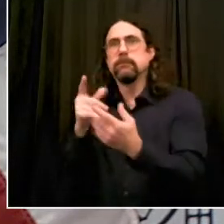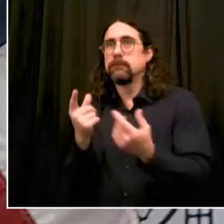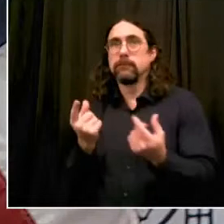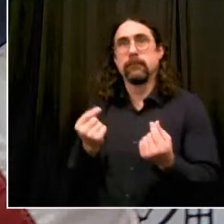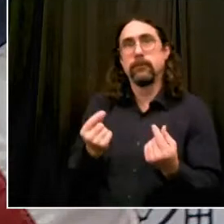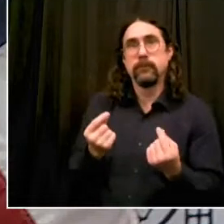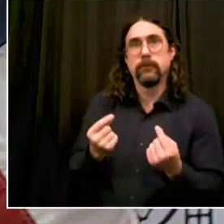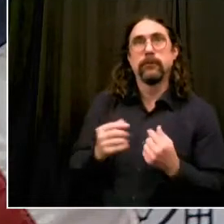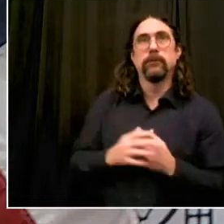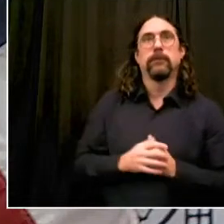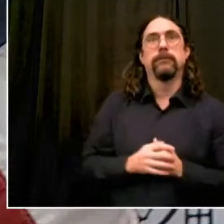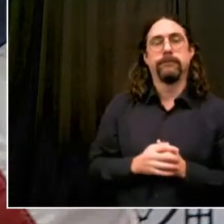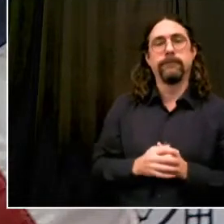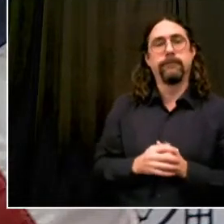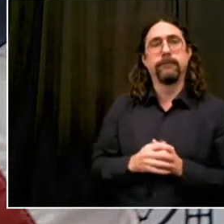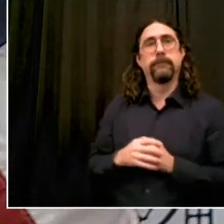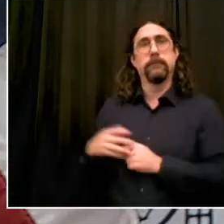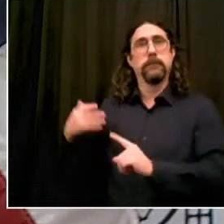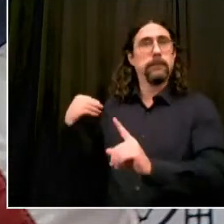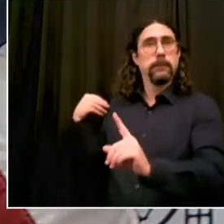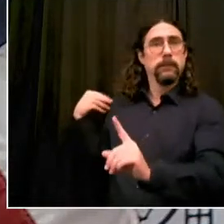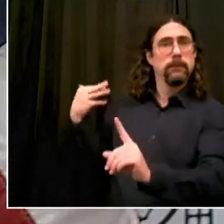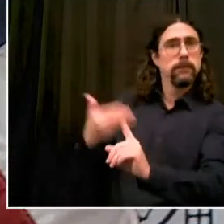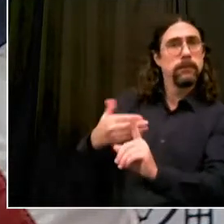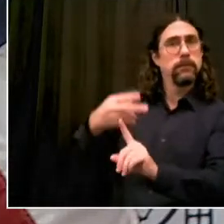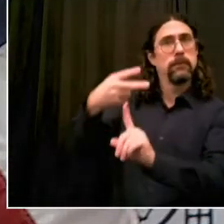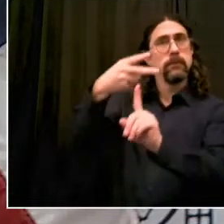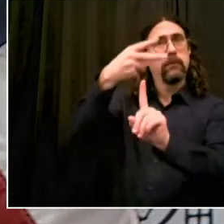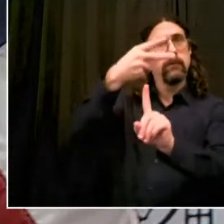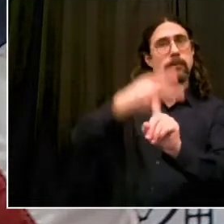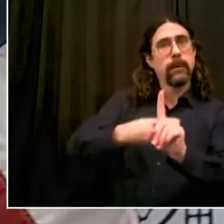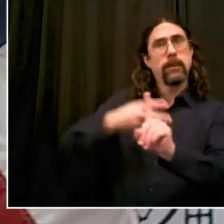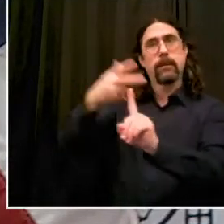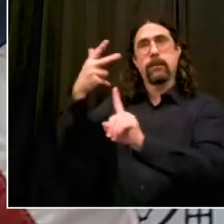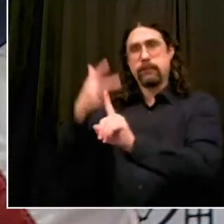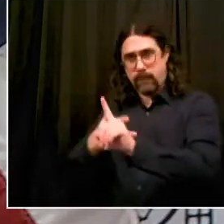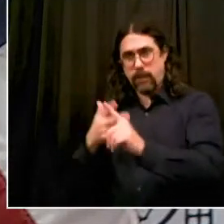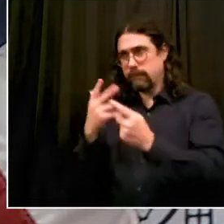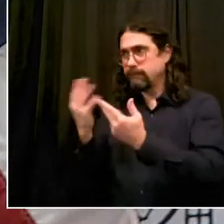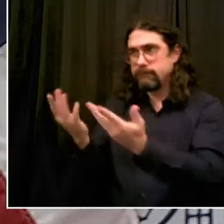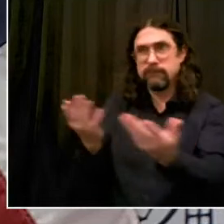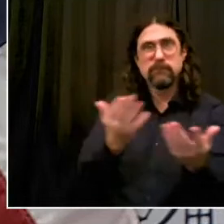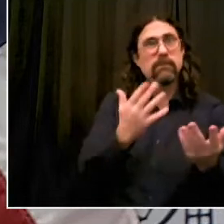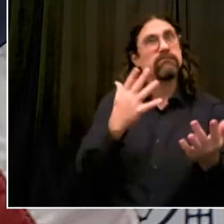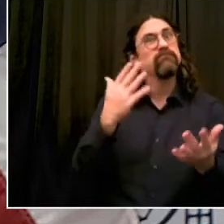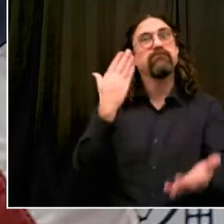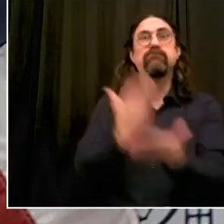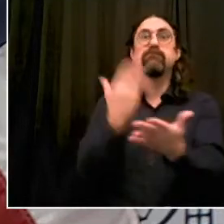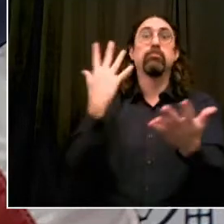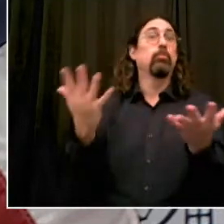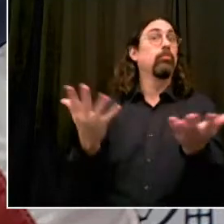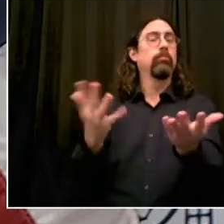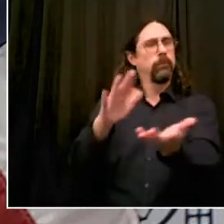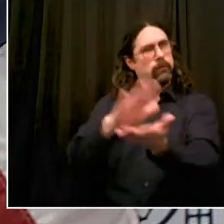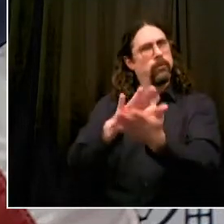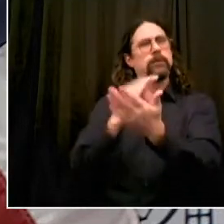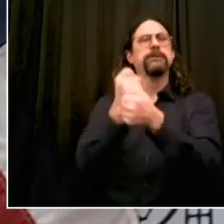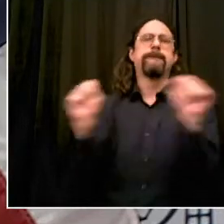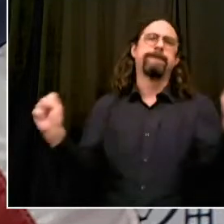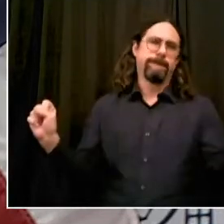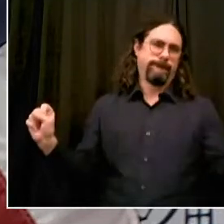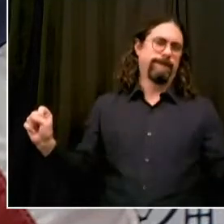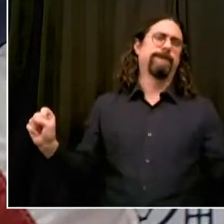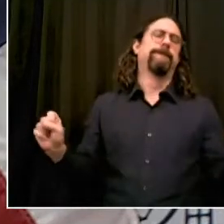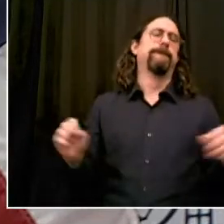safe. The previous approach doesn't apply anymore. It's a new approach now, where we're doing much more testing, We're